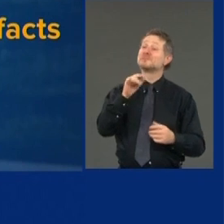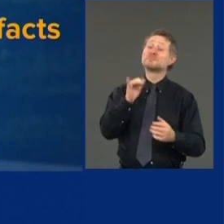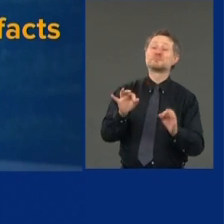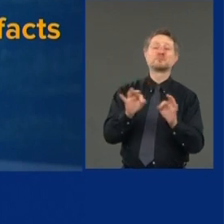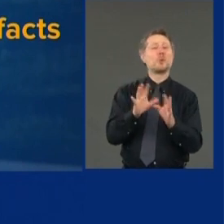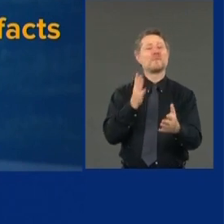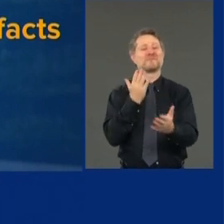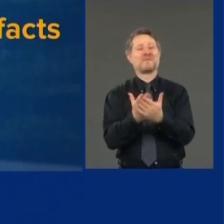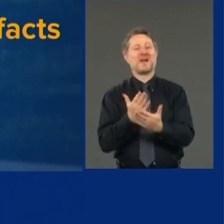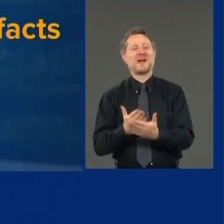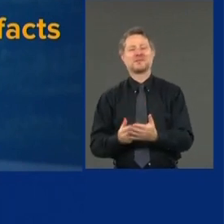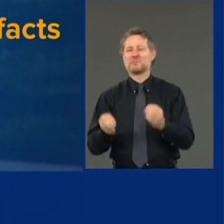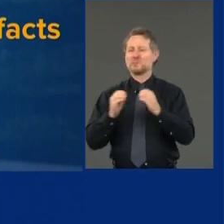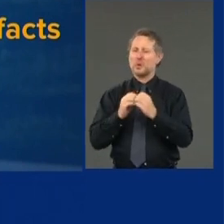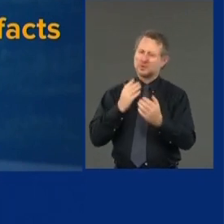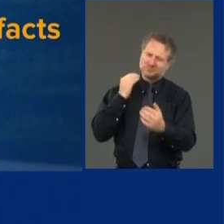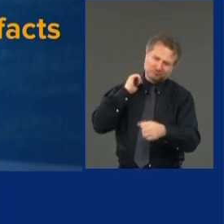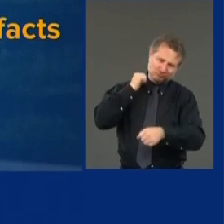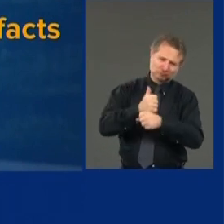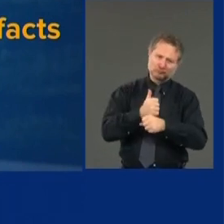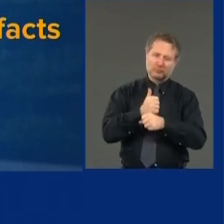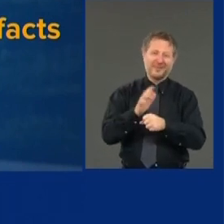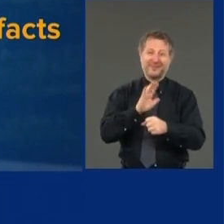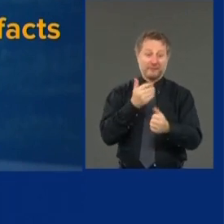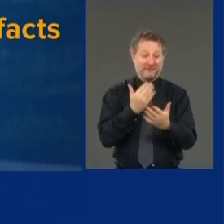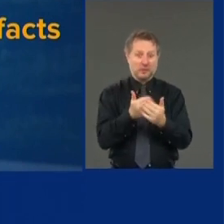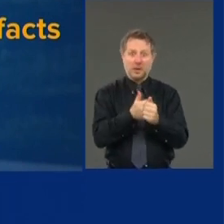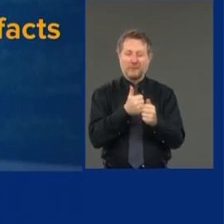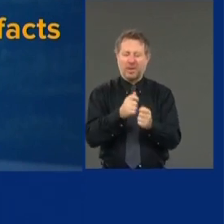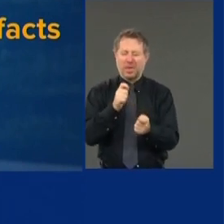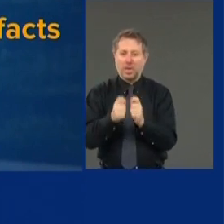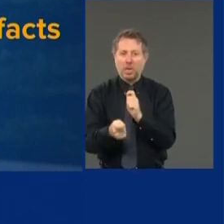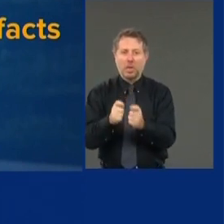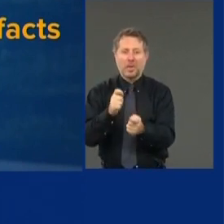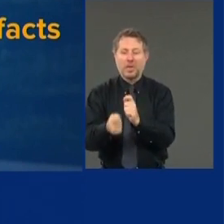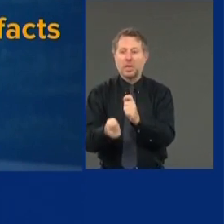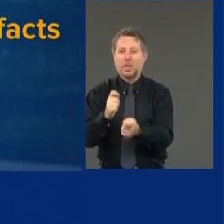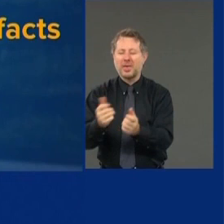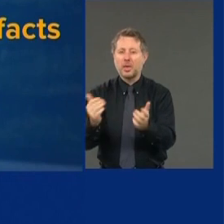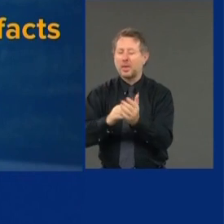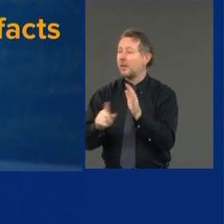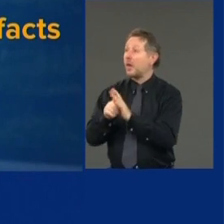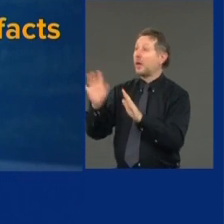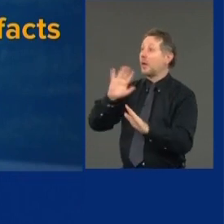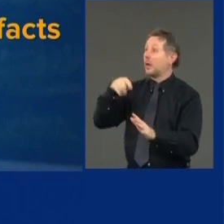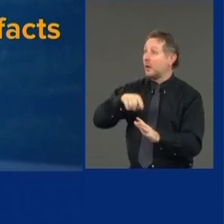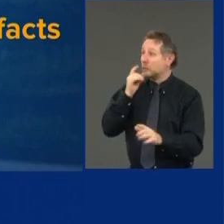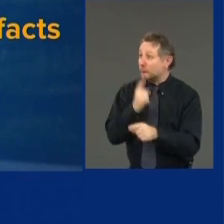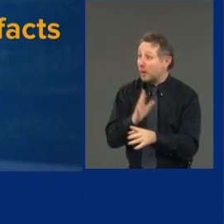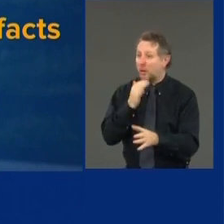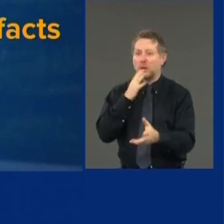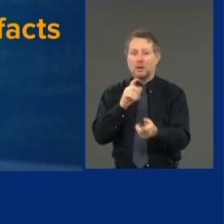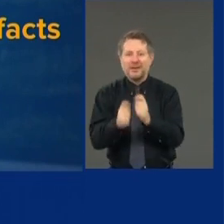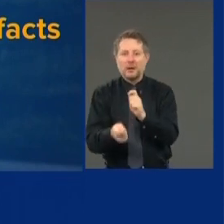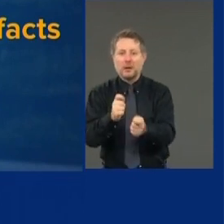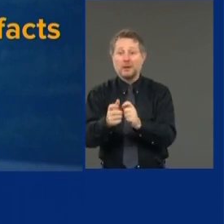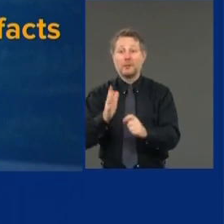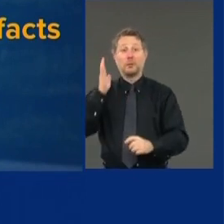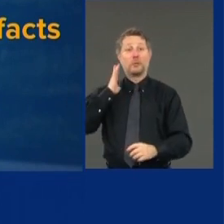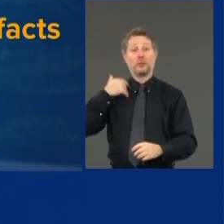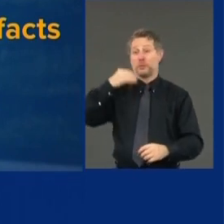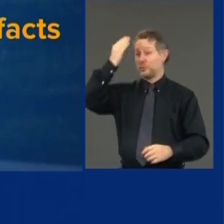change with this virus. Nobody's fault, but since we didn't know about the virus, we had